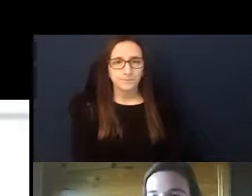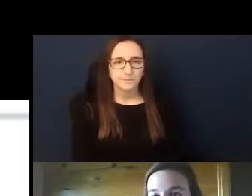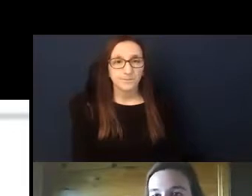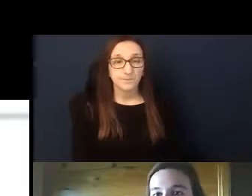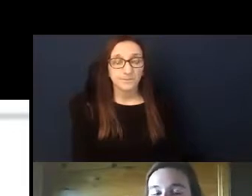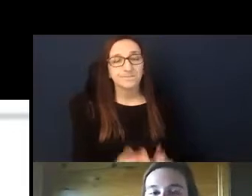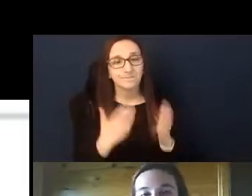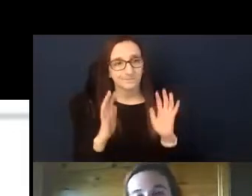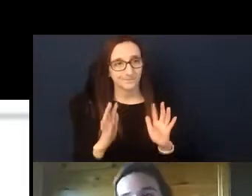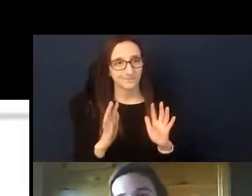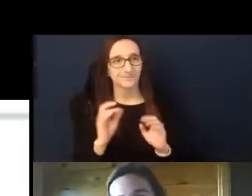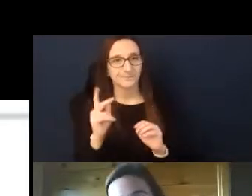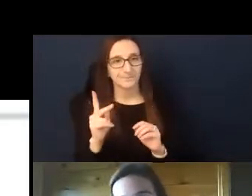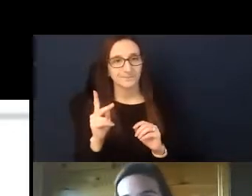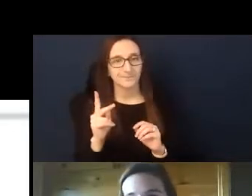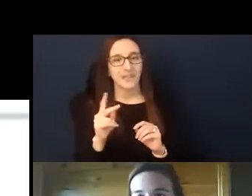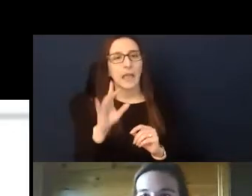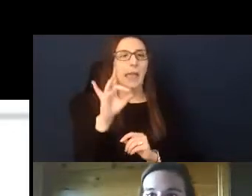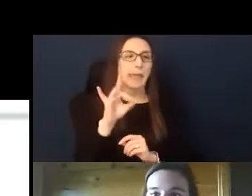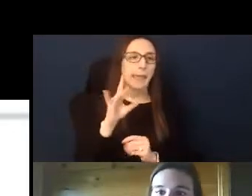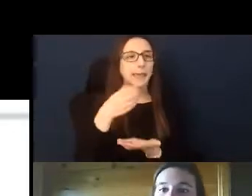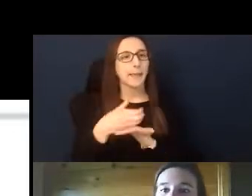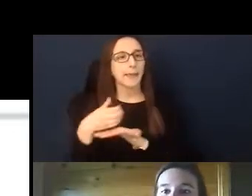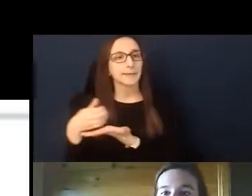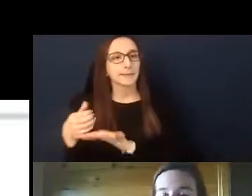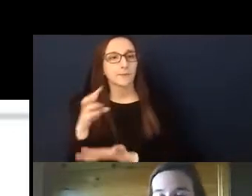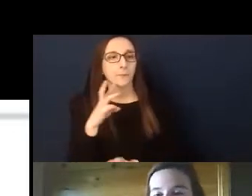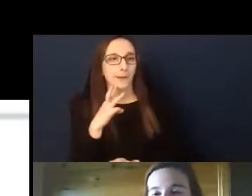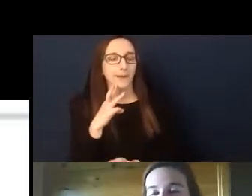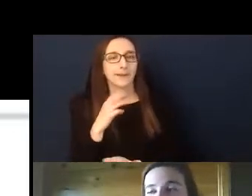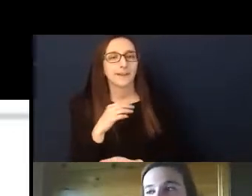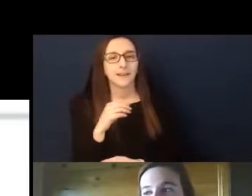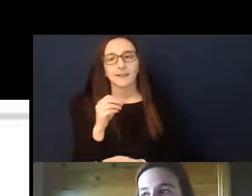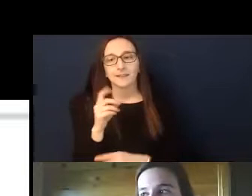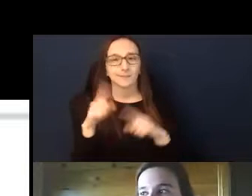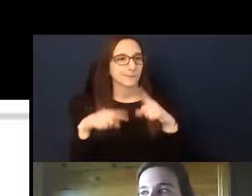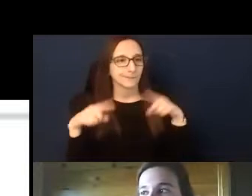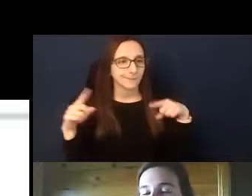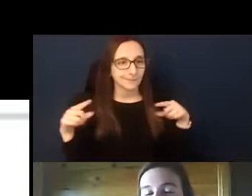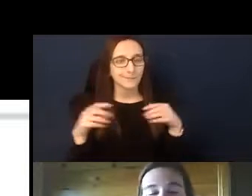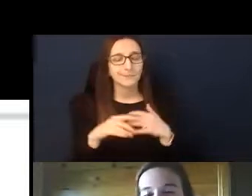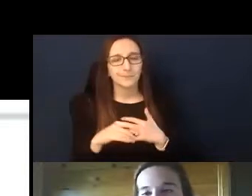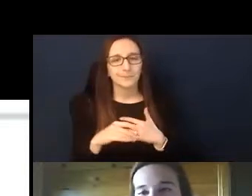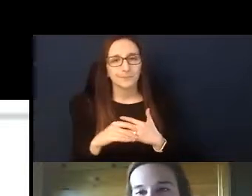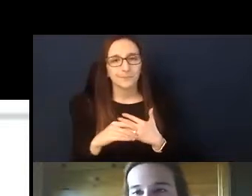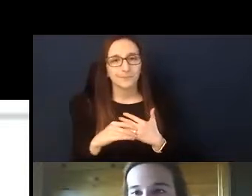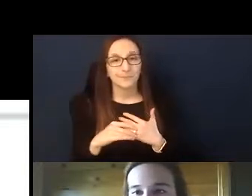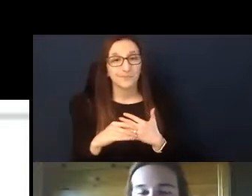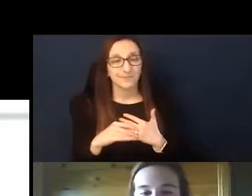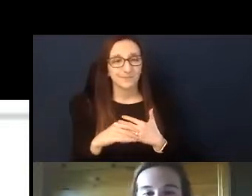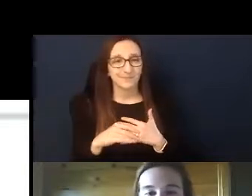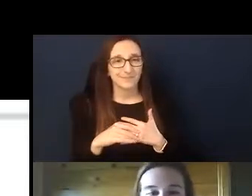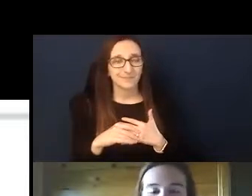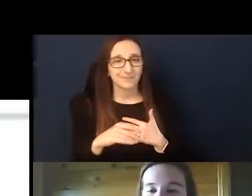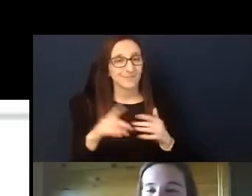Okay, so I know everyone's like the 8 glasses of water, and I'm sure you've heard those recommendations. Again, you're gonna